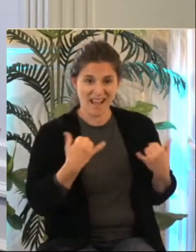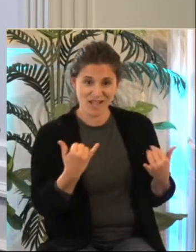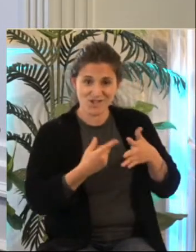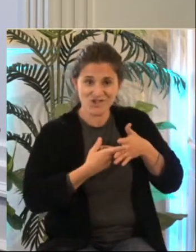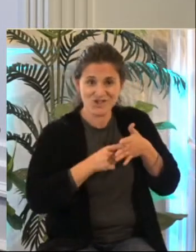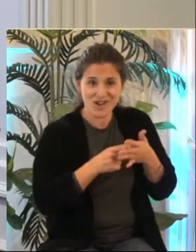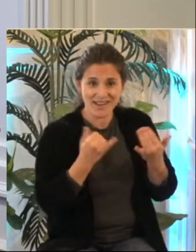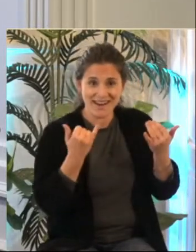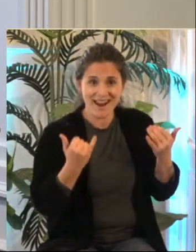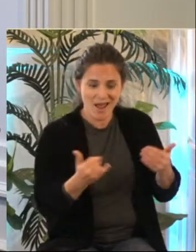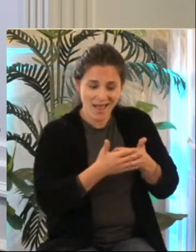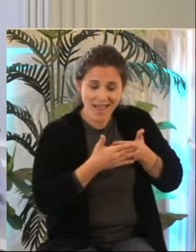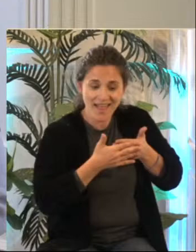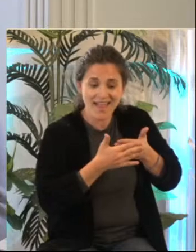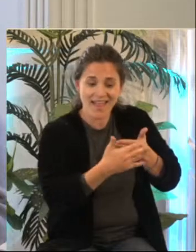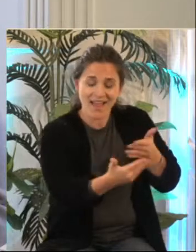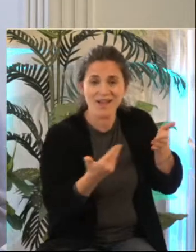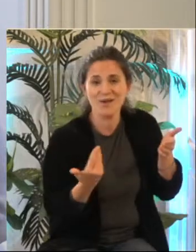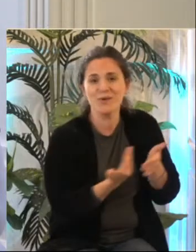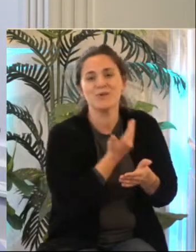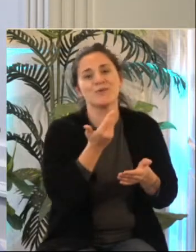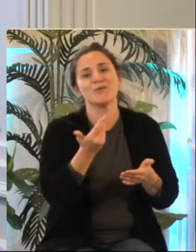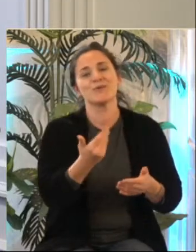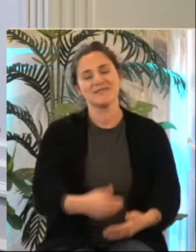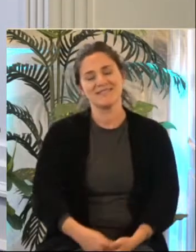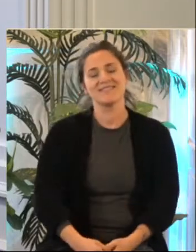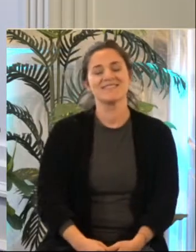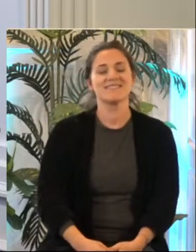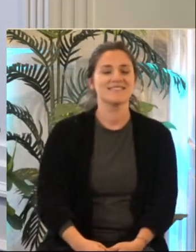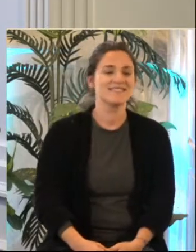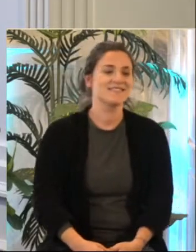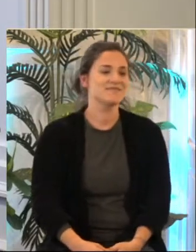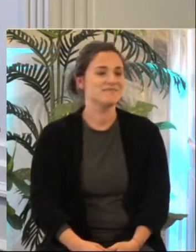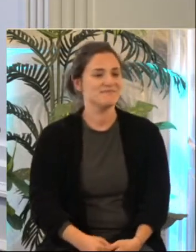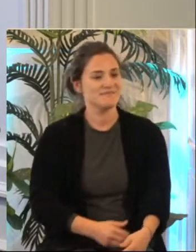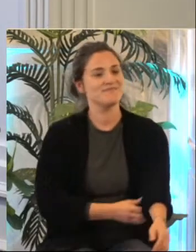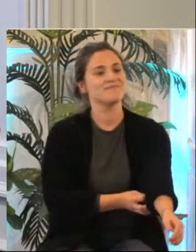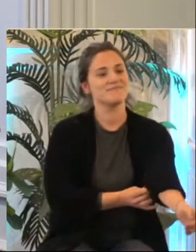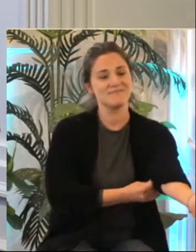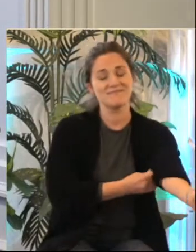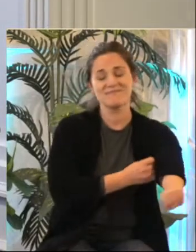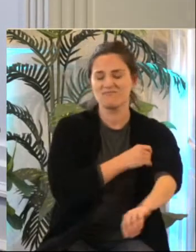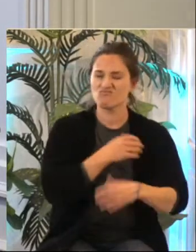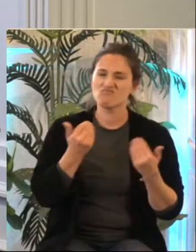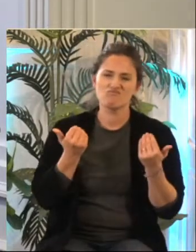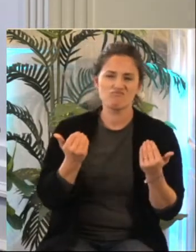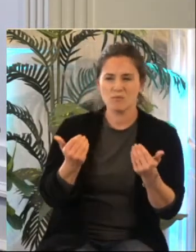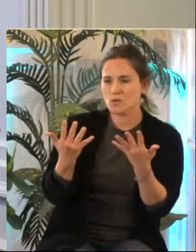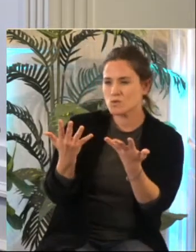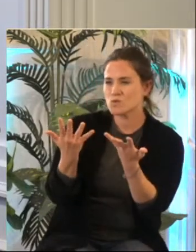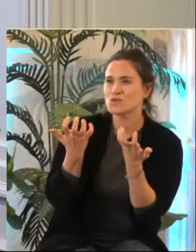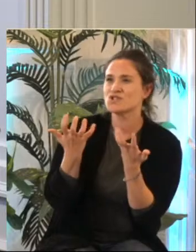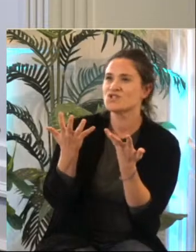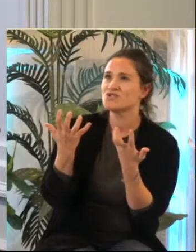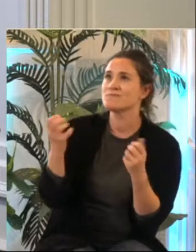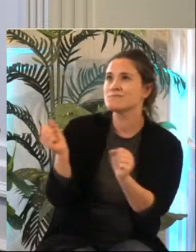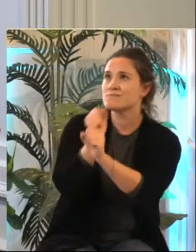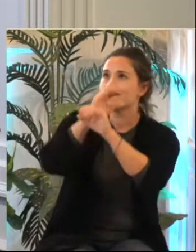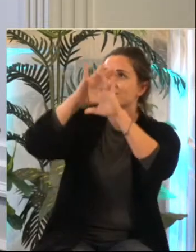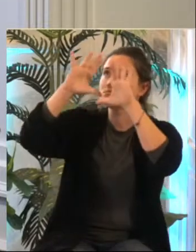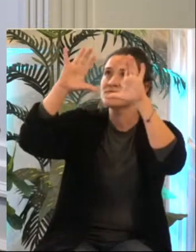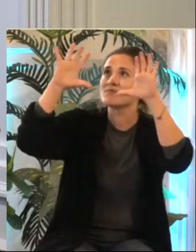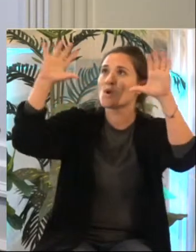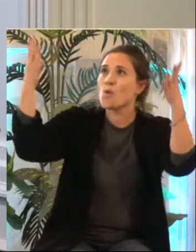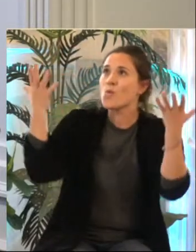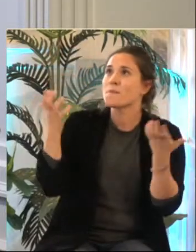starting anew. I wish I could be like